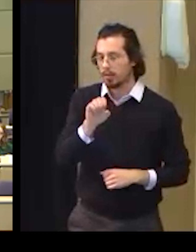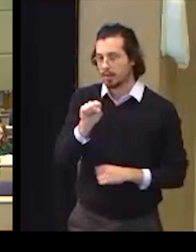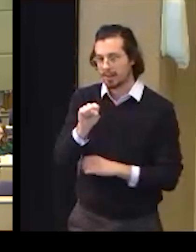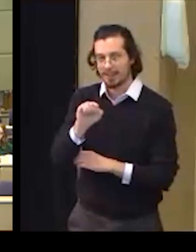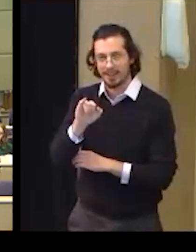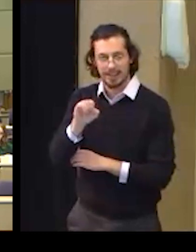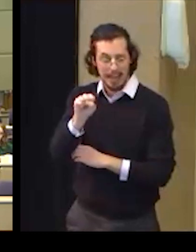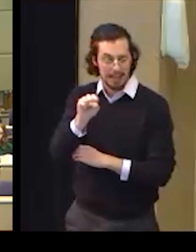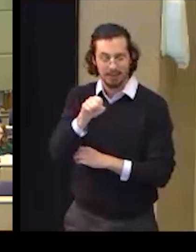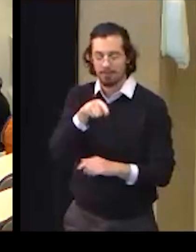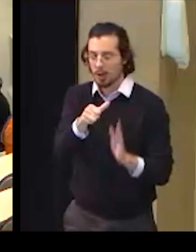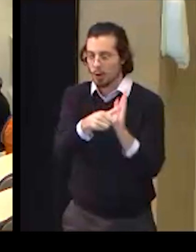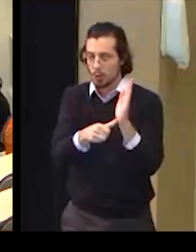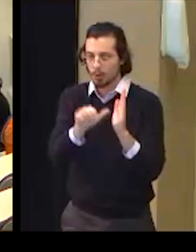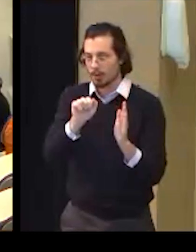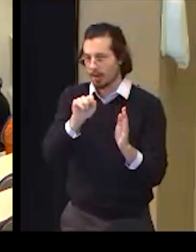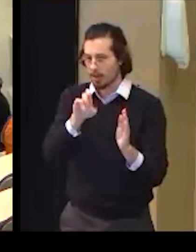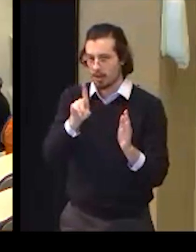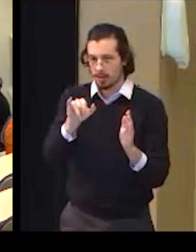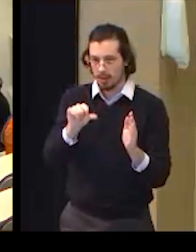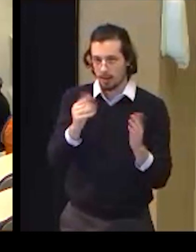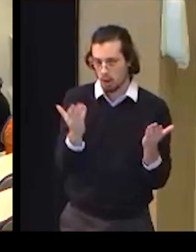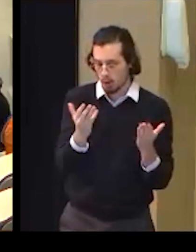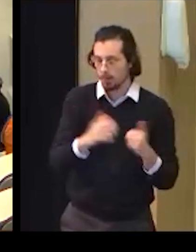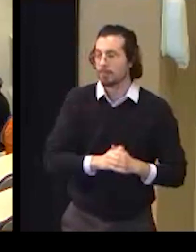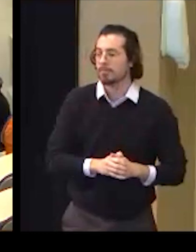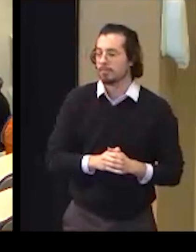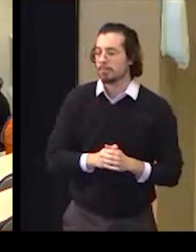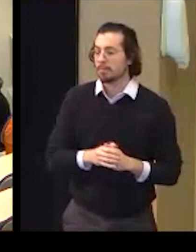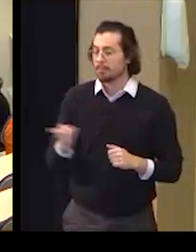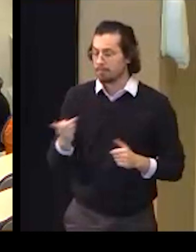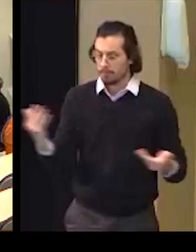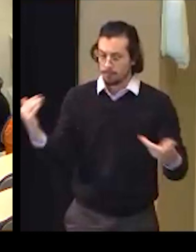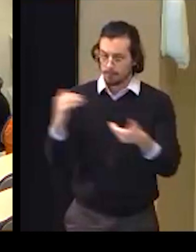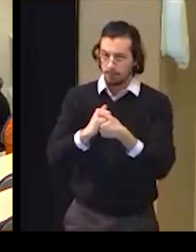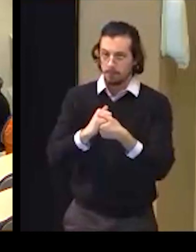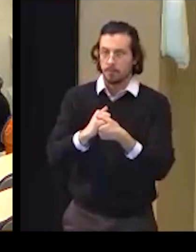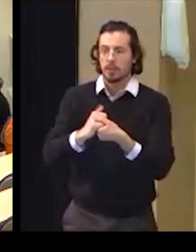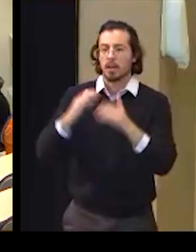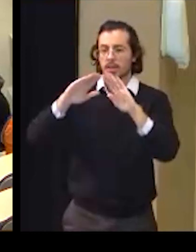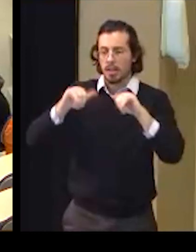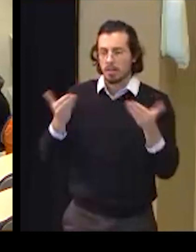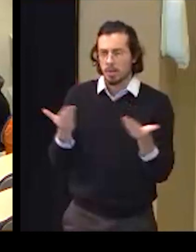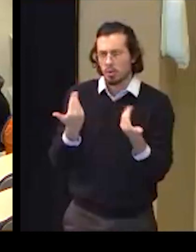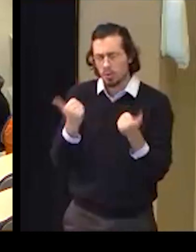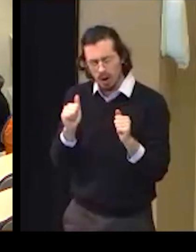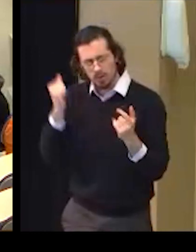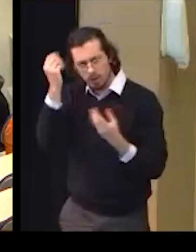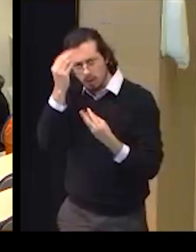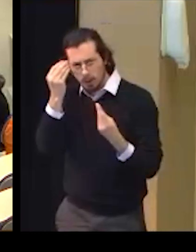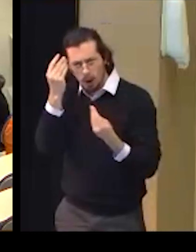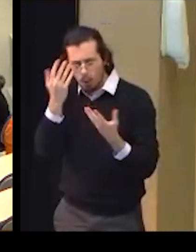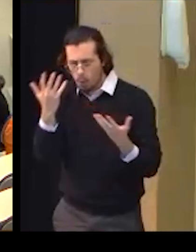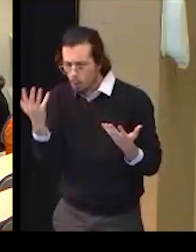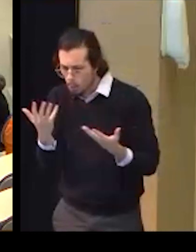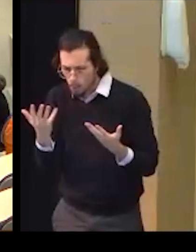now in urology. They are working together as a system here to try to see what can be done within